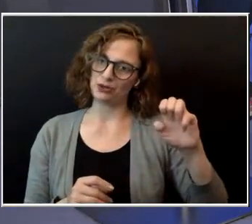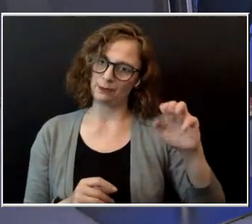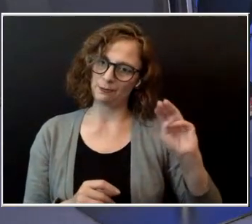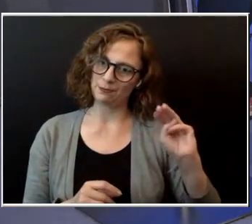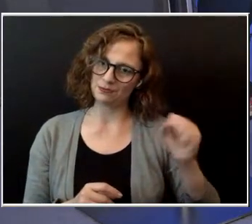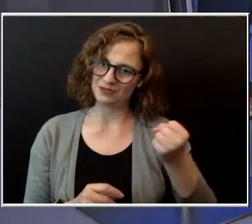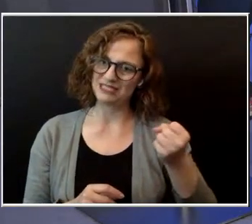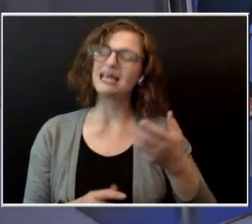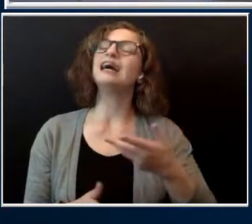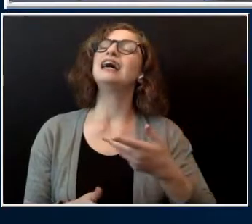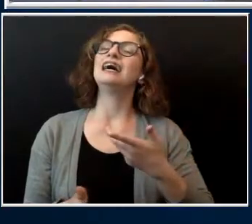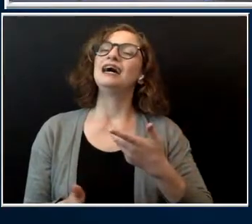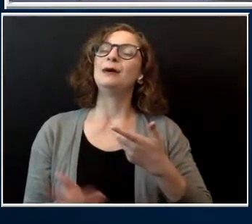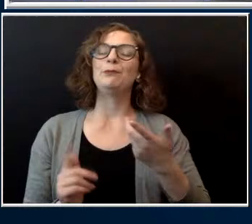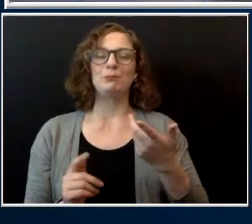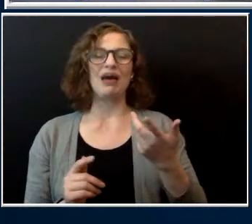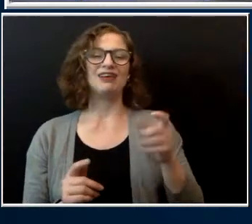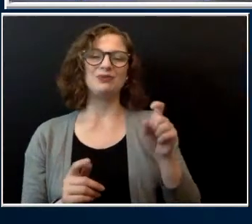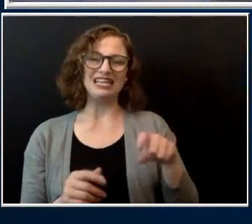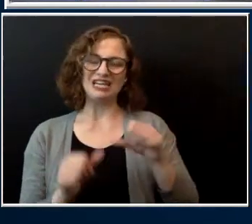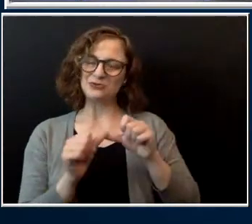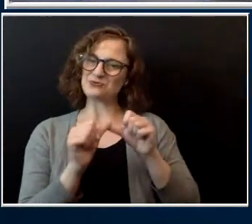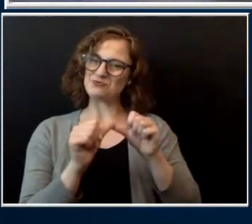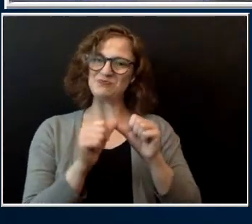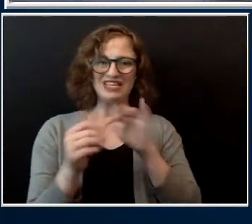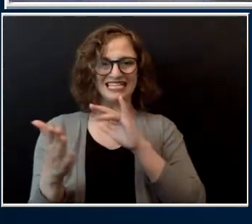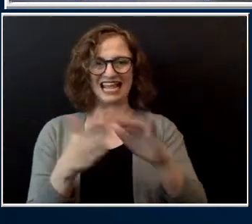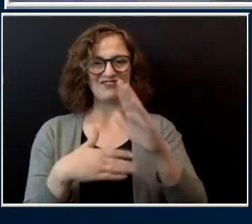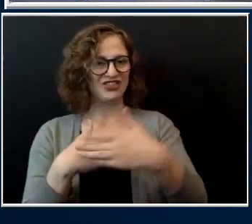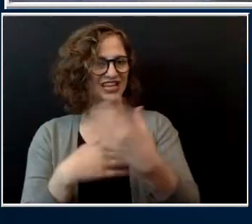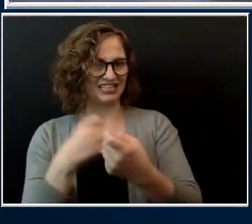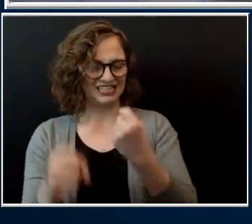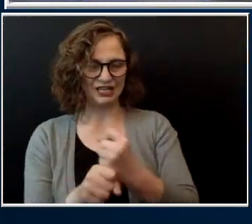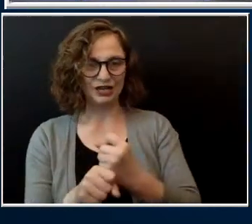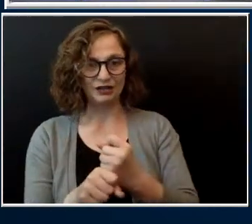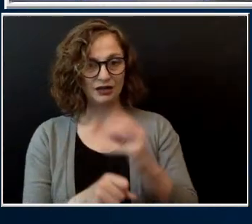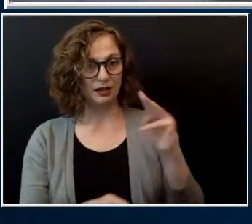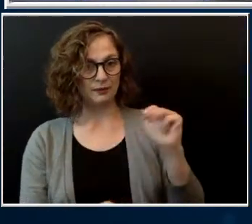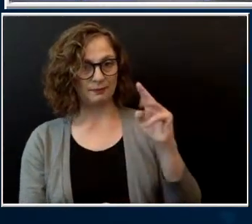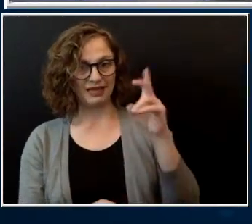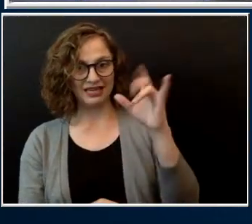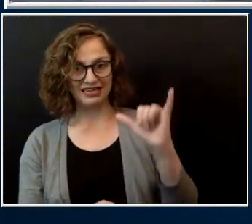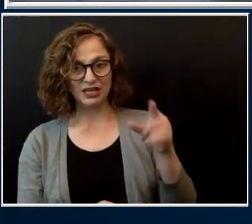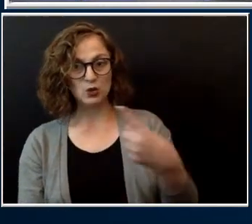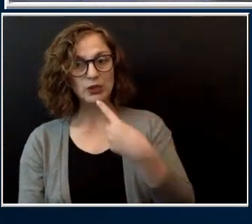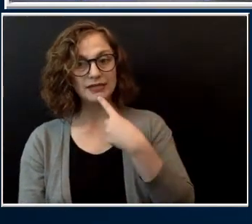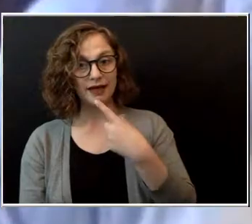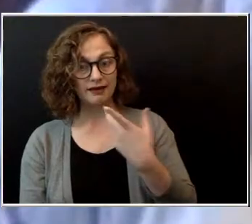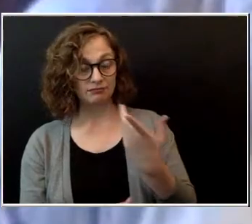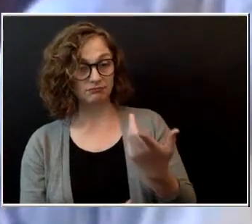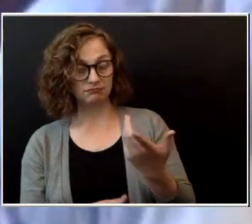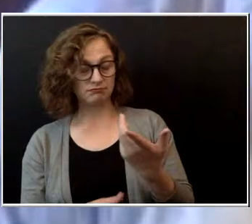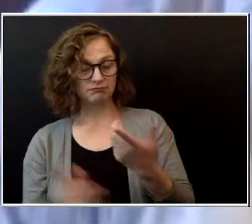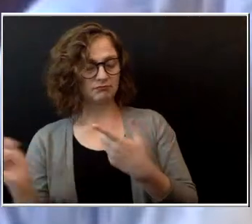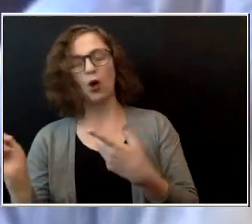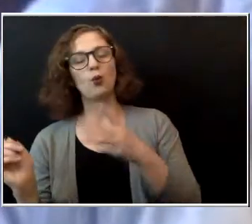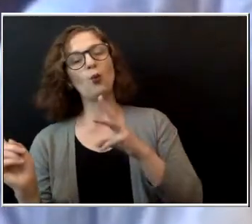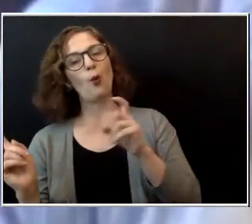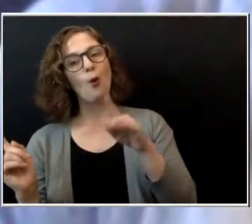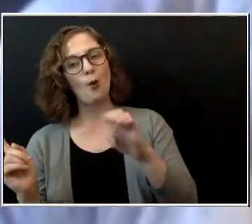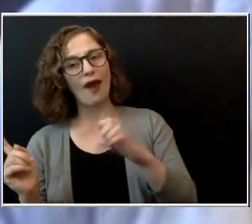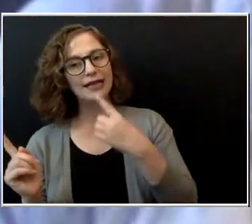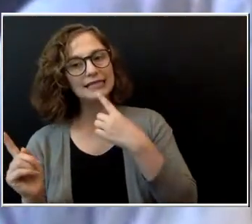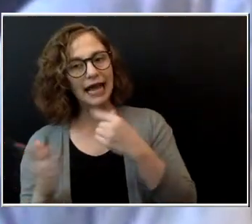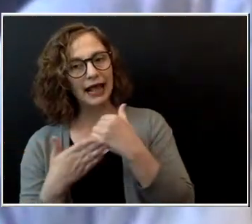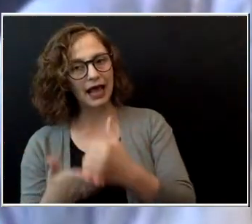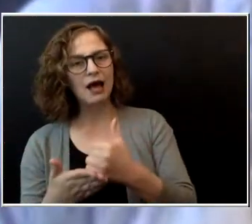Mandy, Wake, I heard from you. You felt like this helped a lot. Mandy, what do you think? Yeah, absolutely. I think it started a